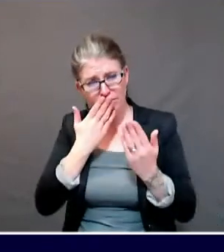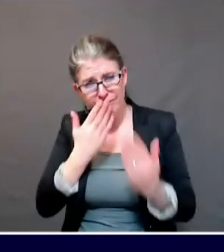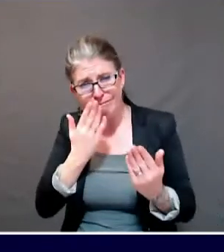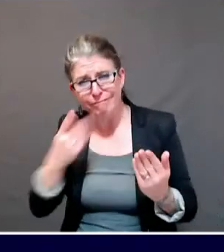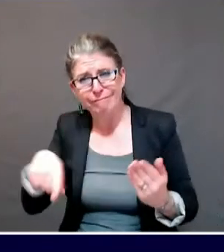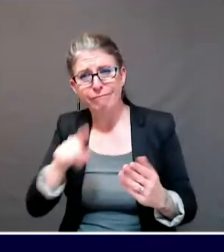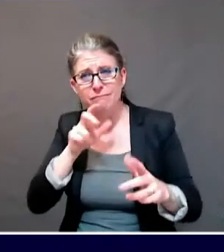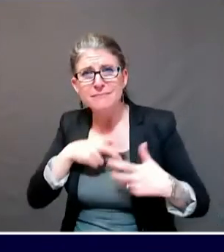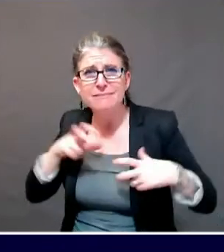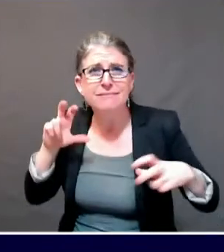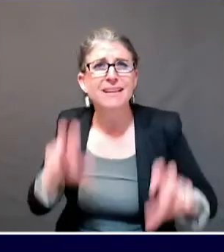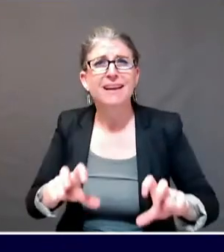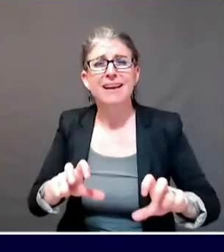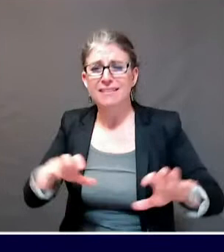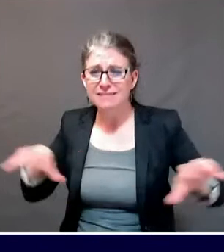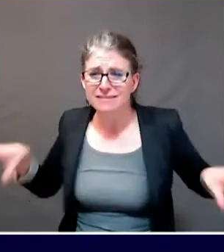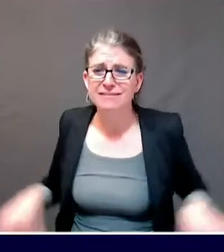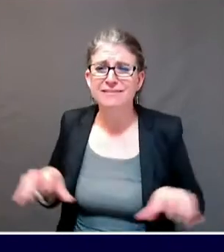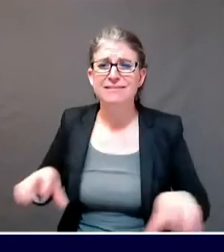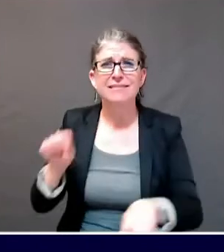manage COVID-19 across the state.